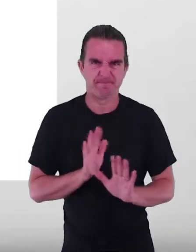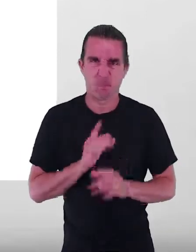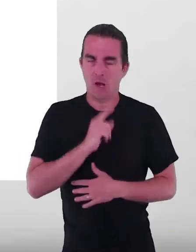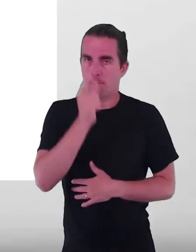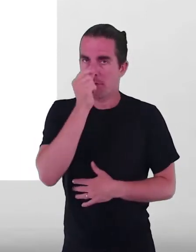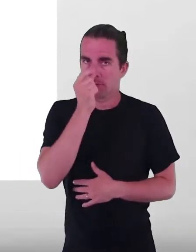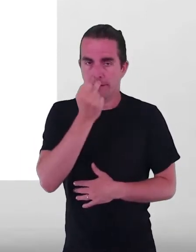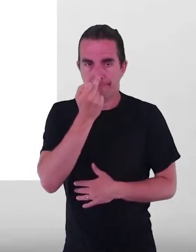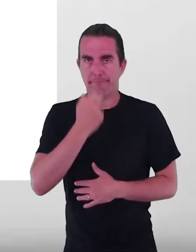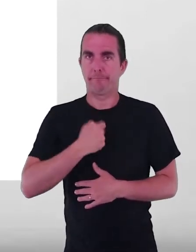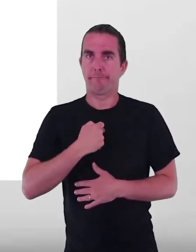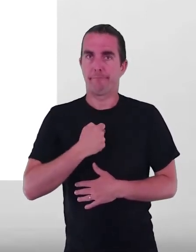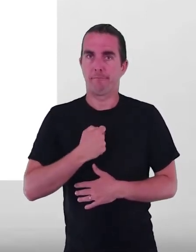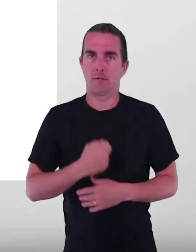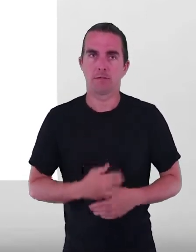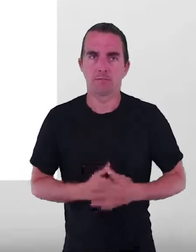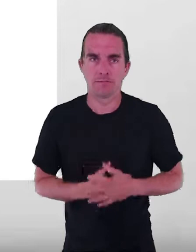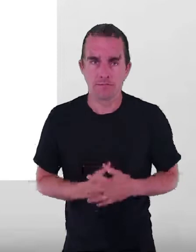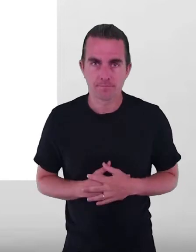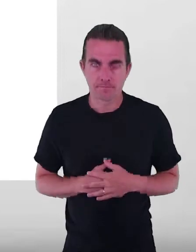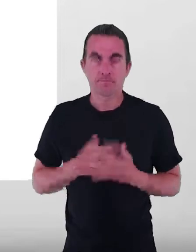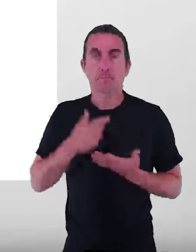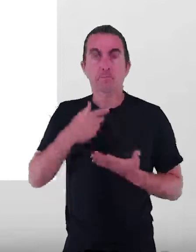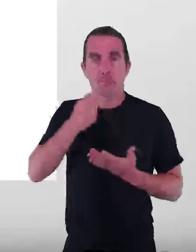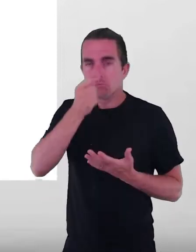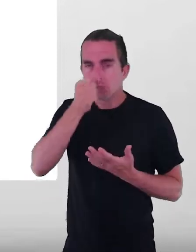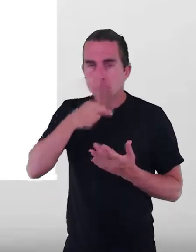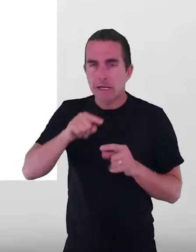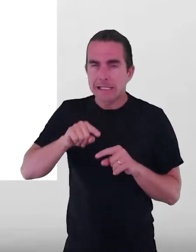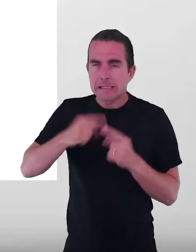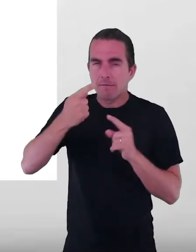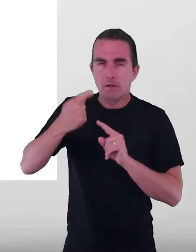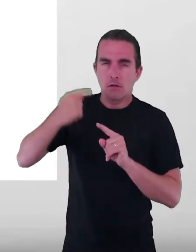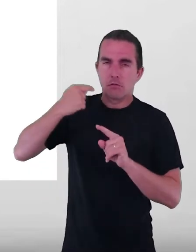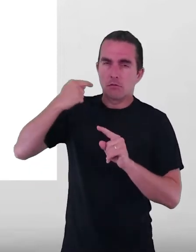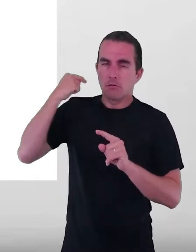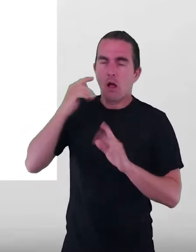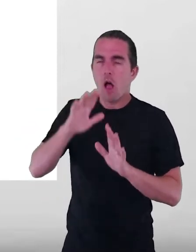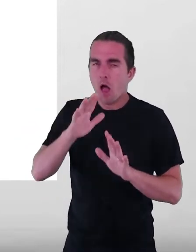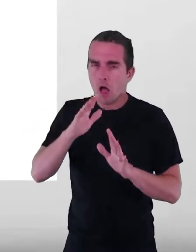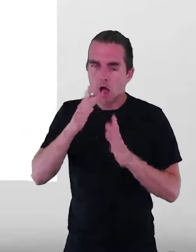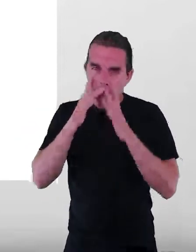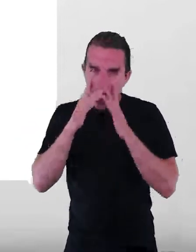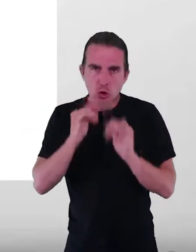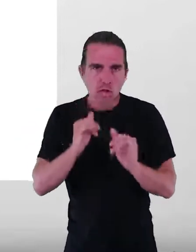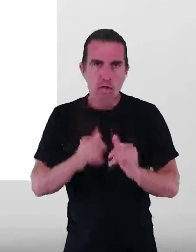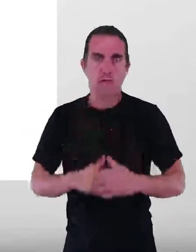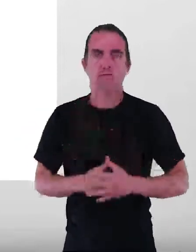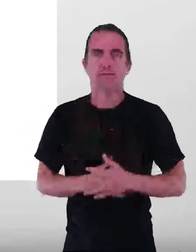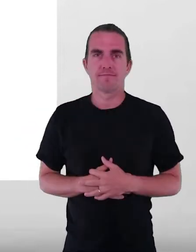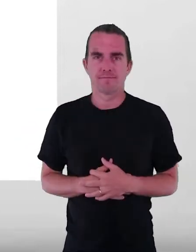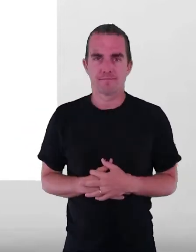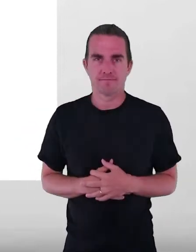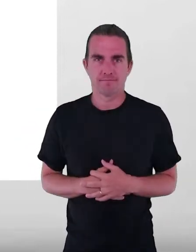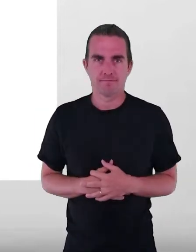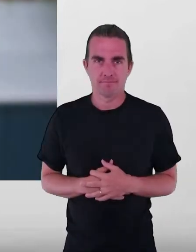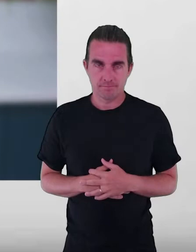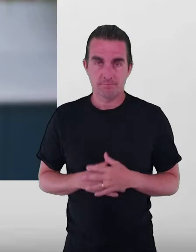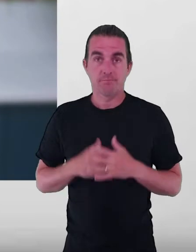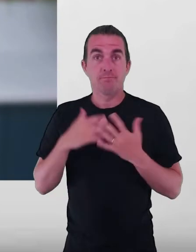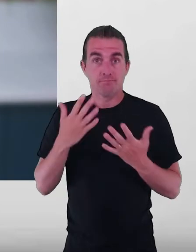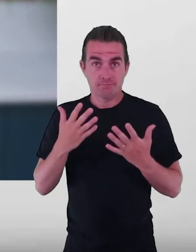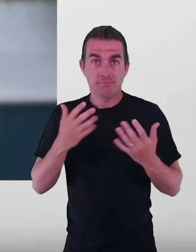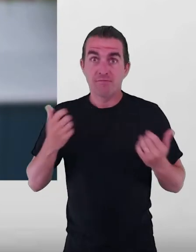develop for longer than 20 minutes as the test may give a false reading. This test may be different from those you have used before.